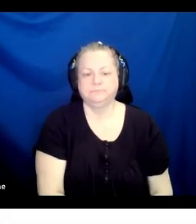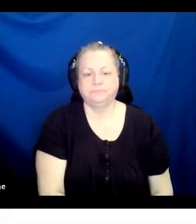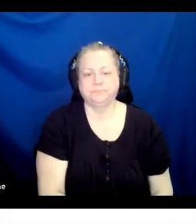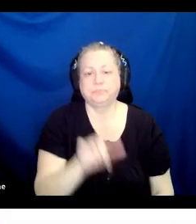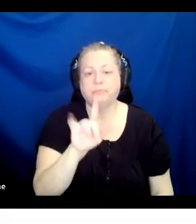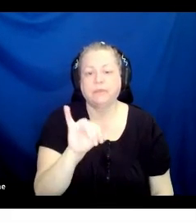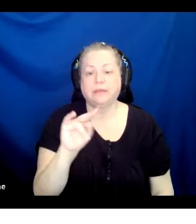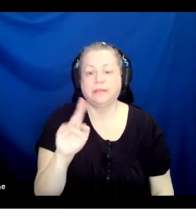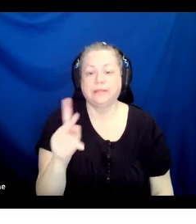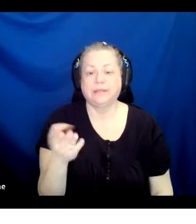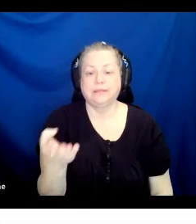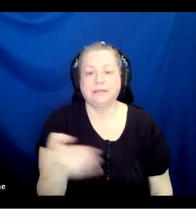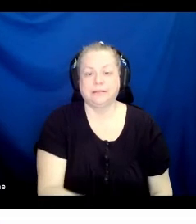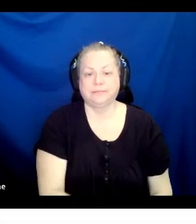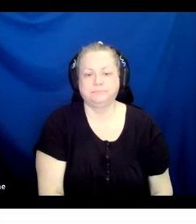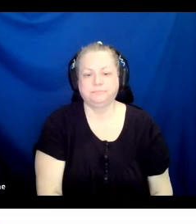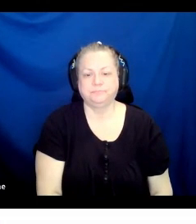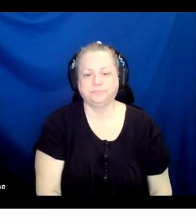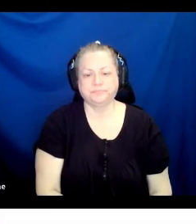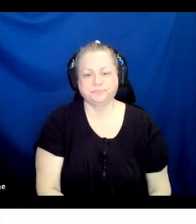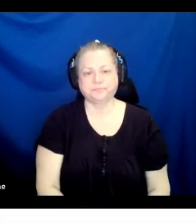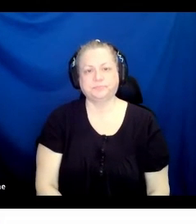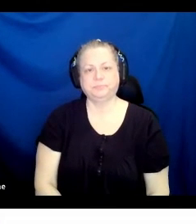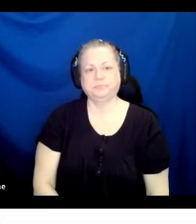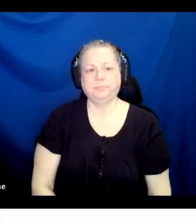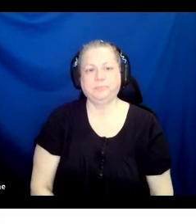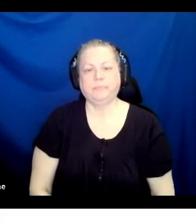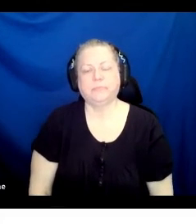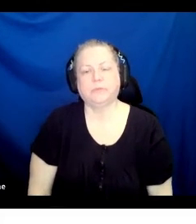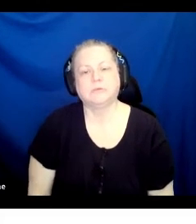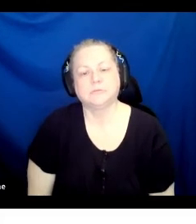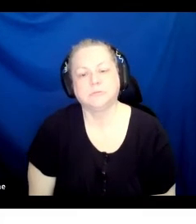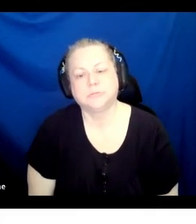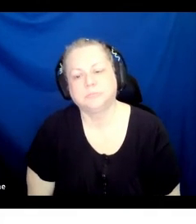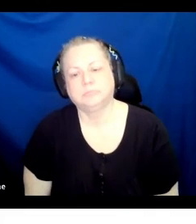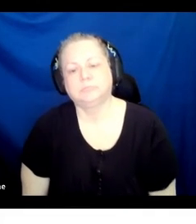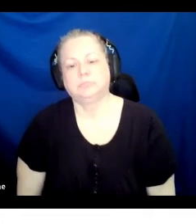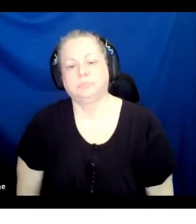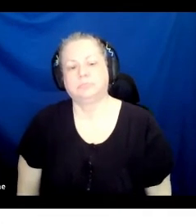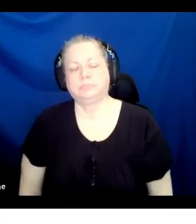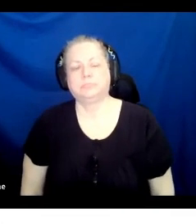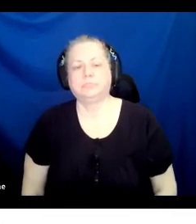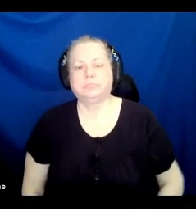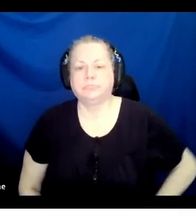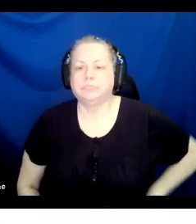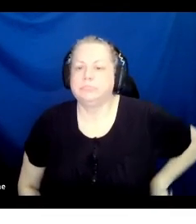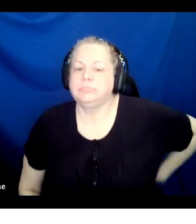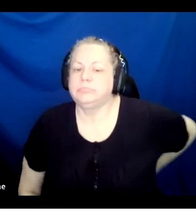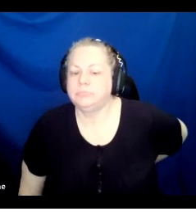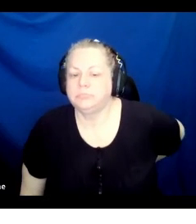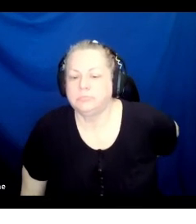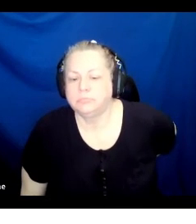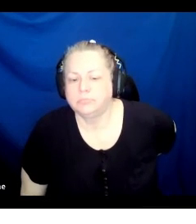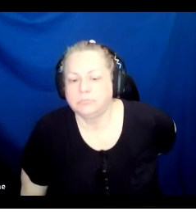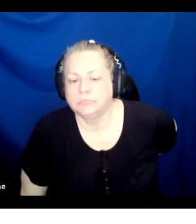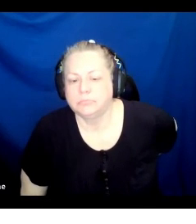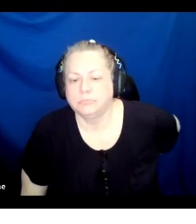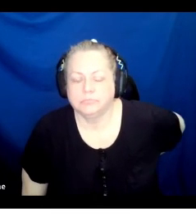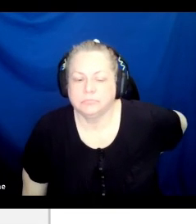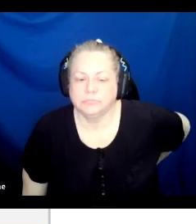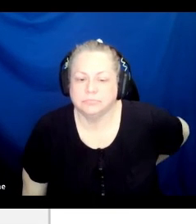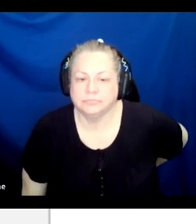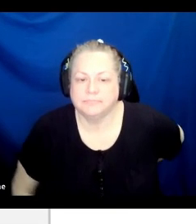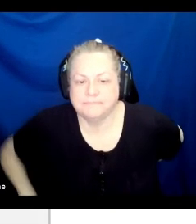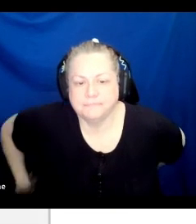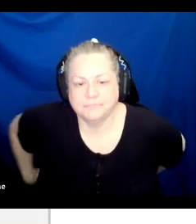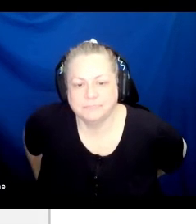is listed right here at the bottom of this slide. And the next slide